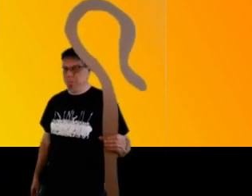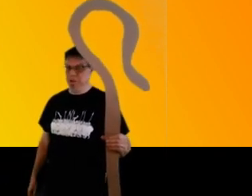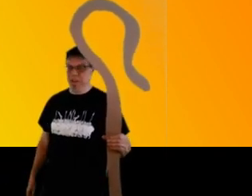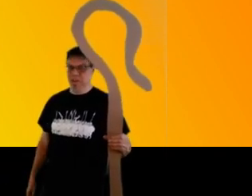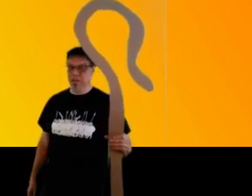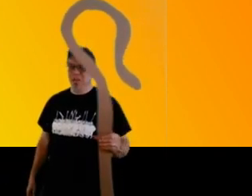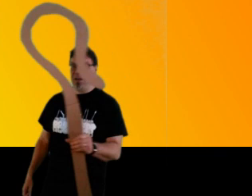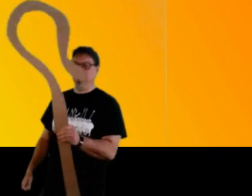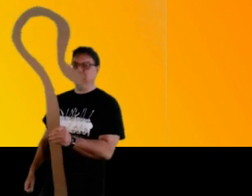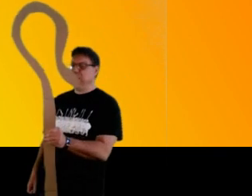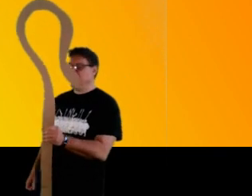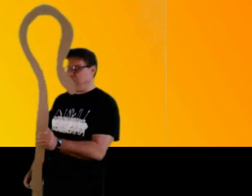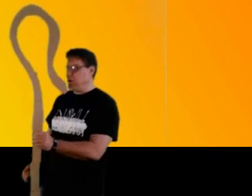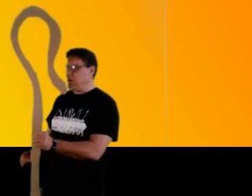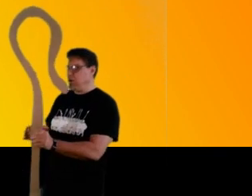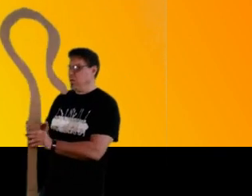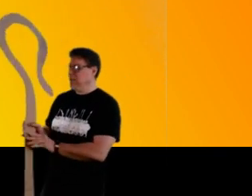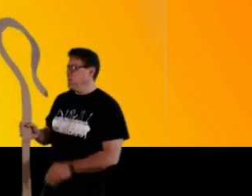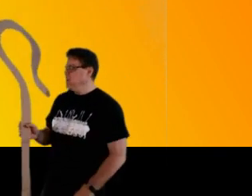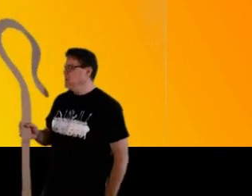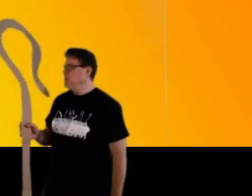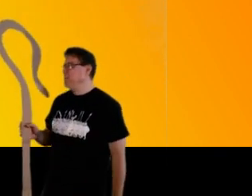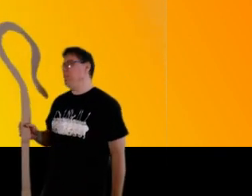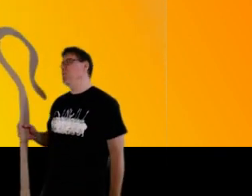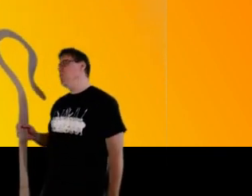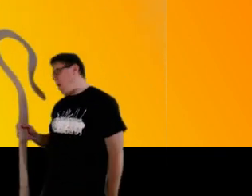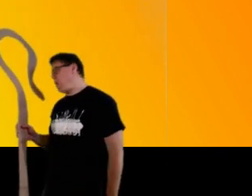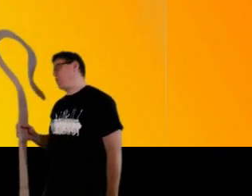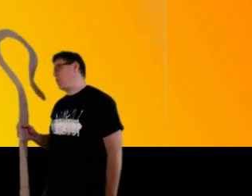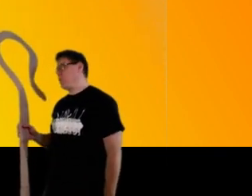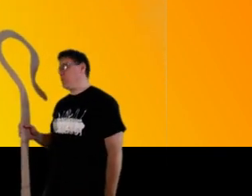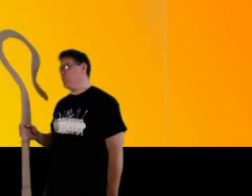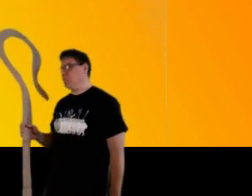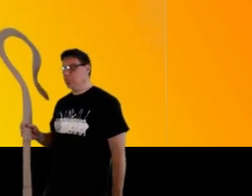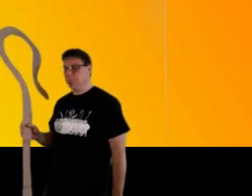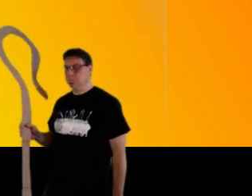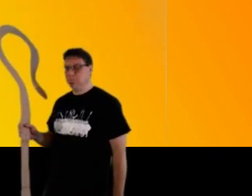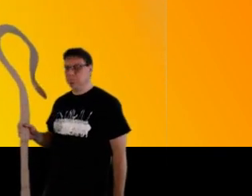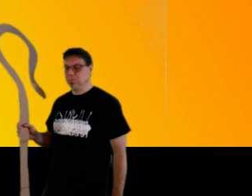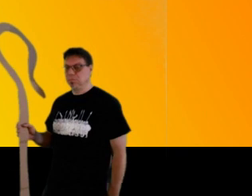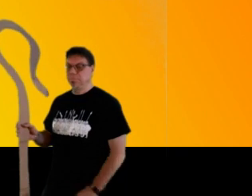gospel reading. If you need a crook, then maybe you are a crook.